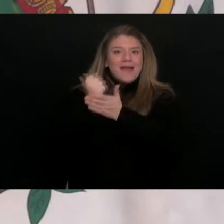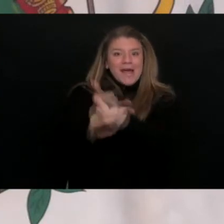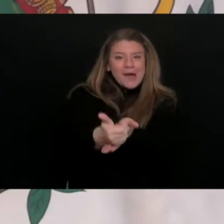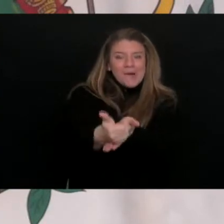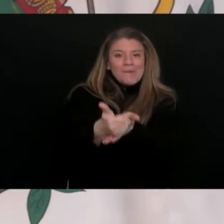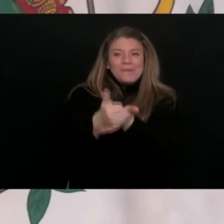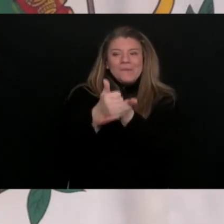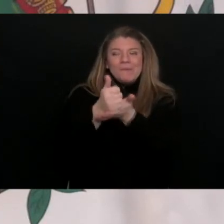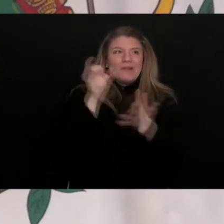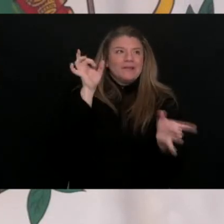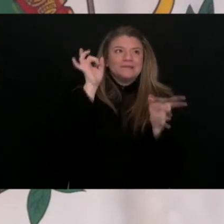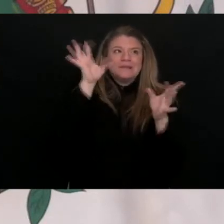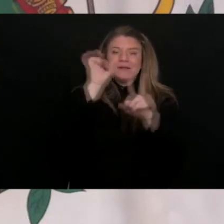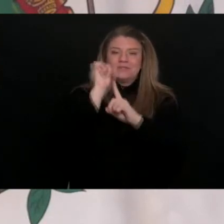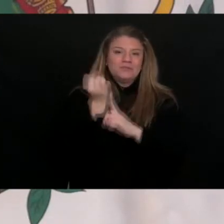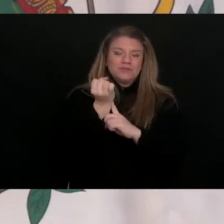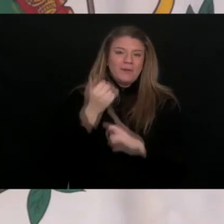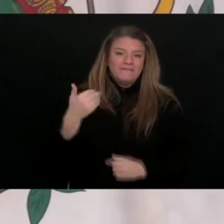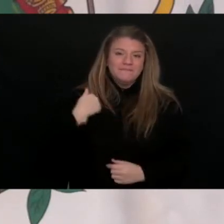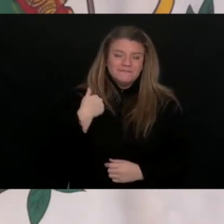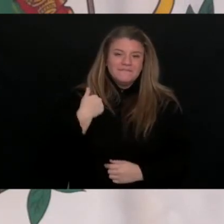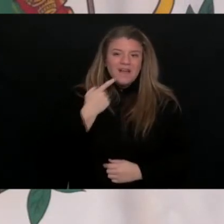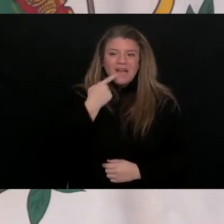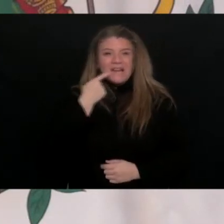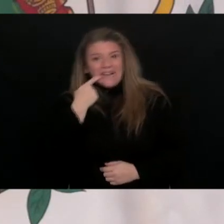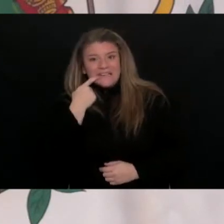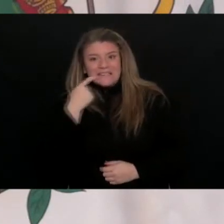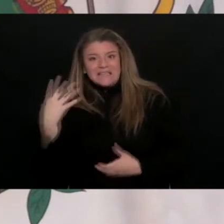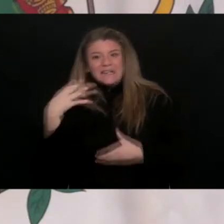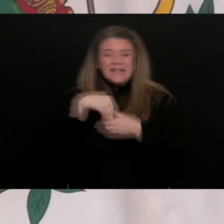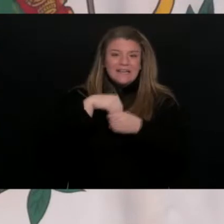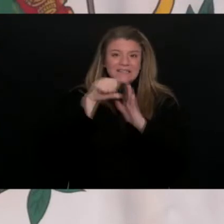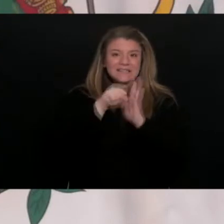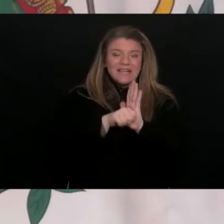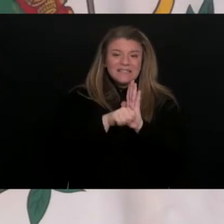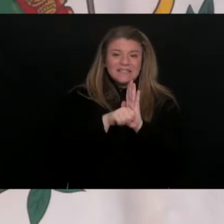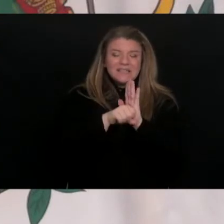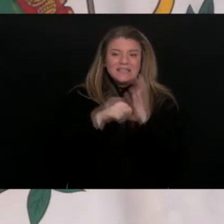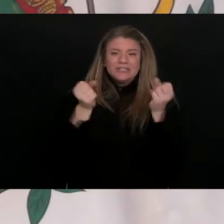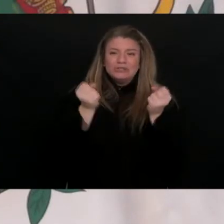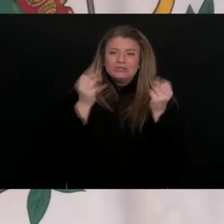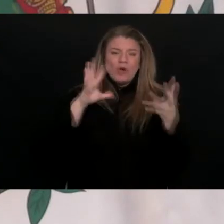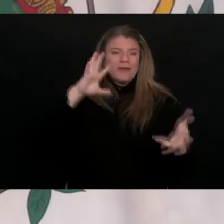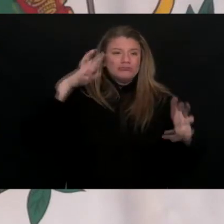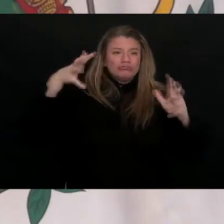this terrible situation that we have with addiction in our state and so many tragic,